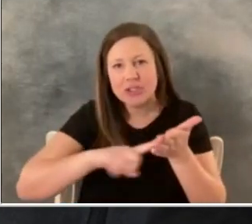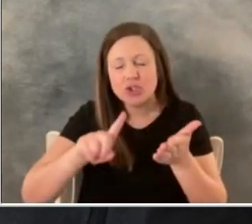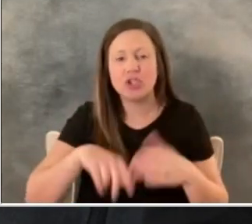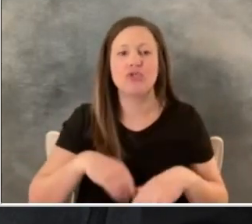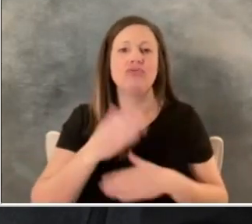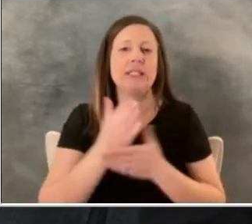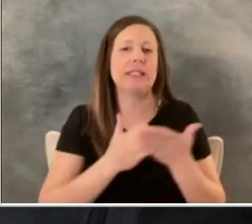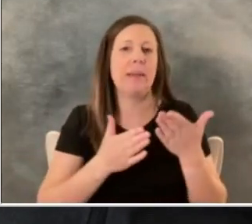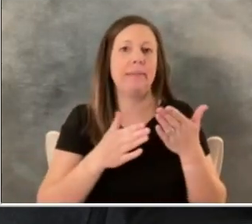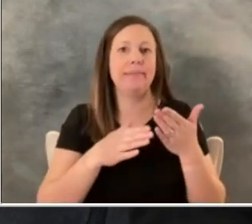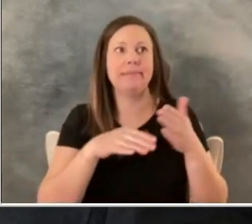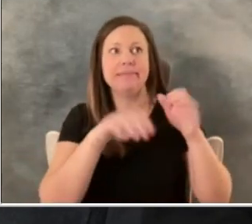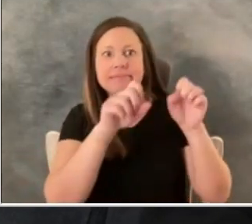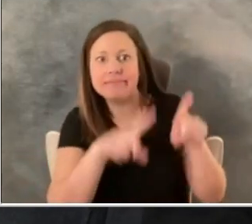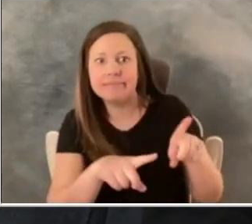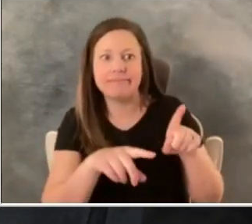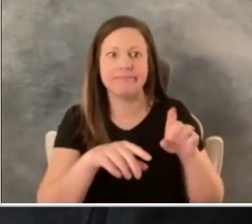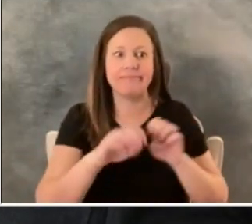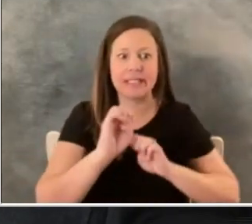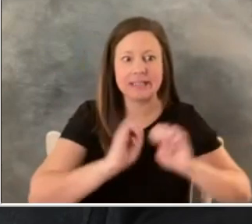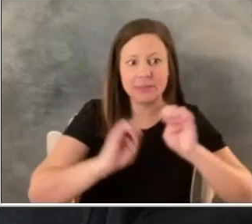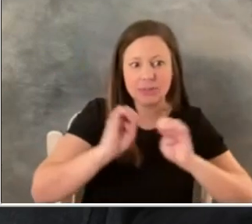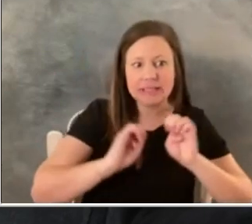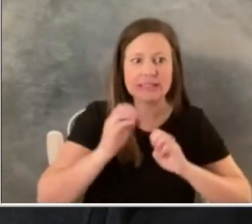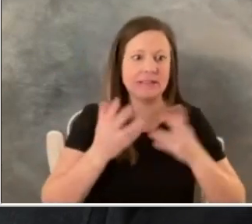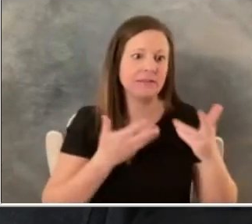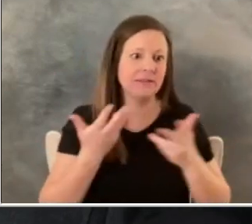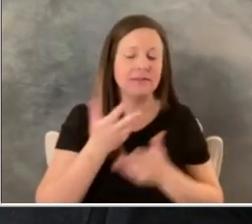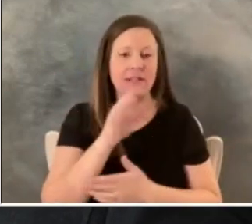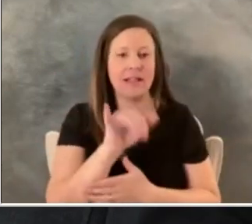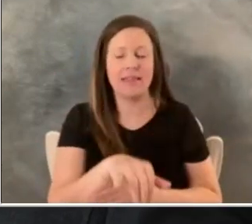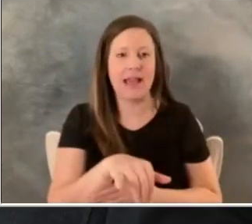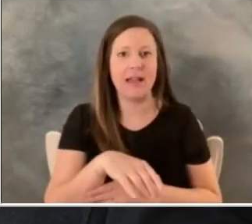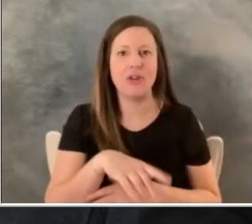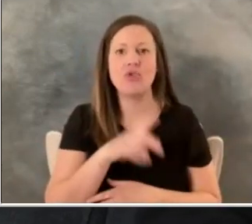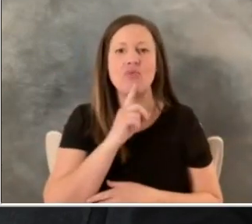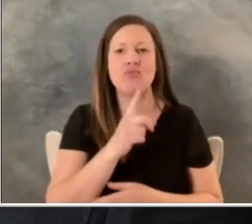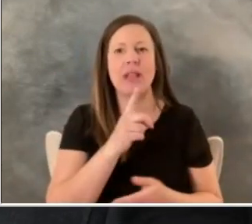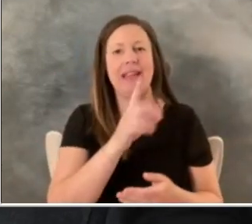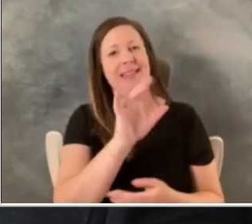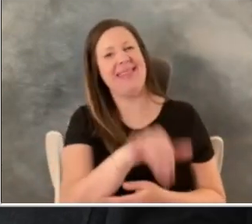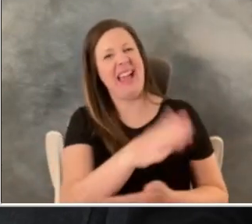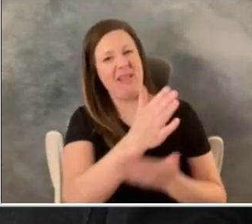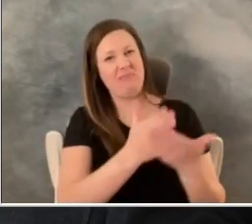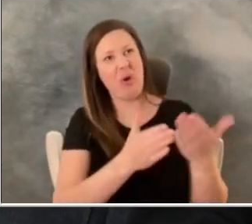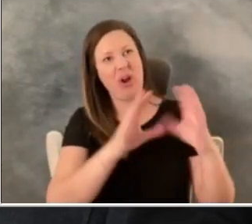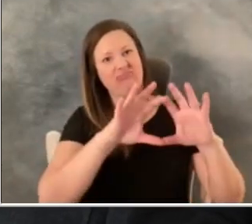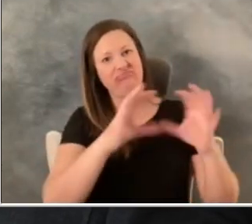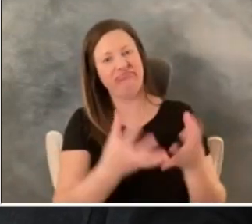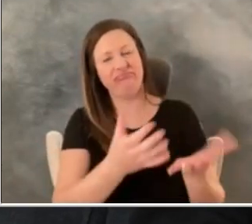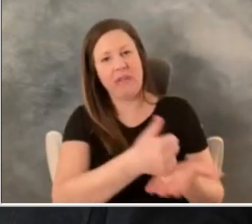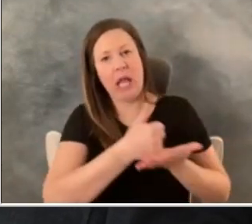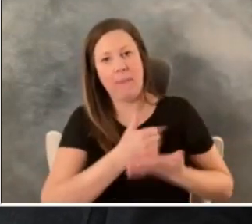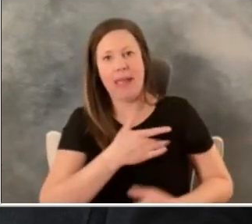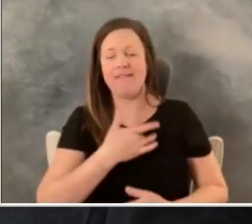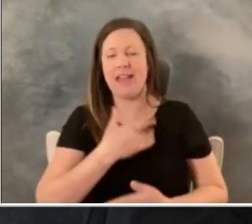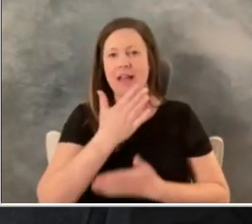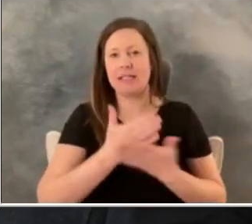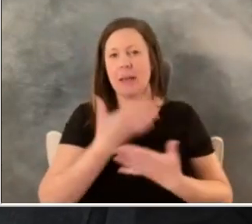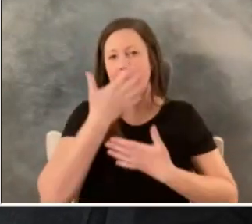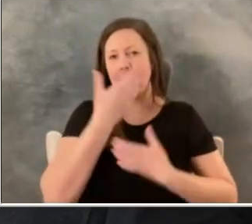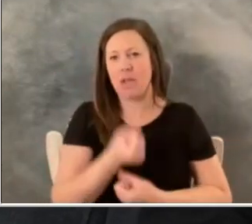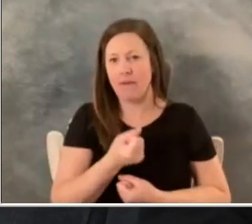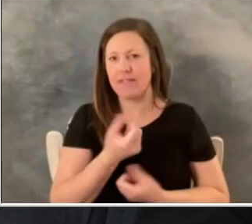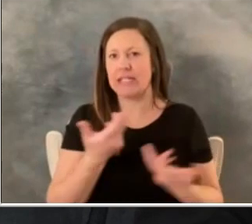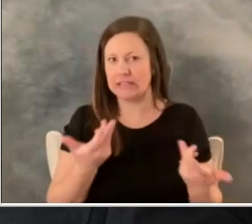experiments, and I see that part gave me some kind of a confidence, all